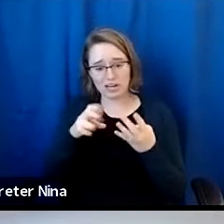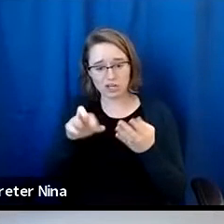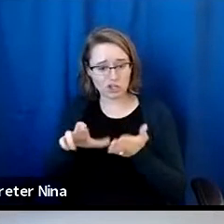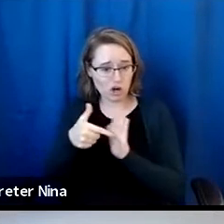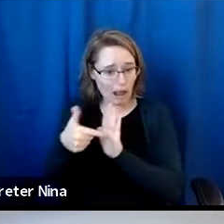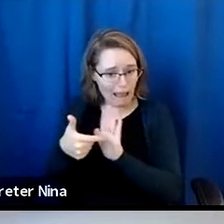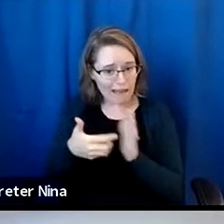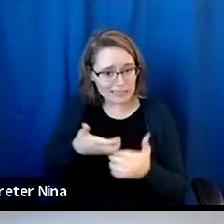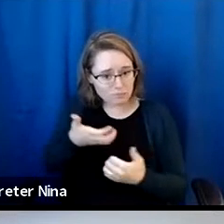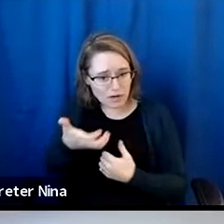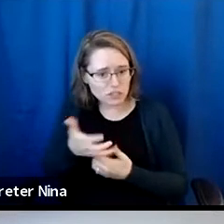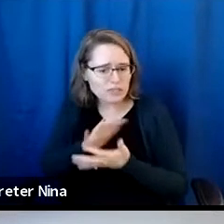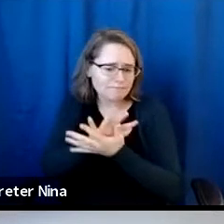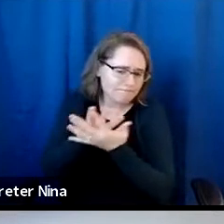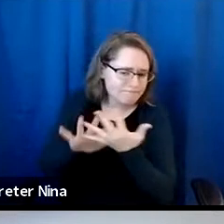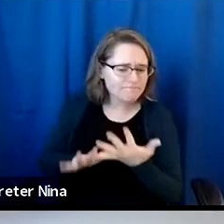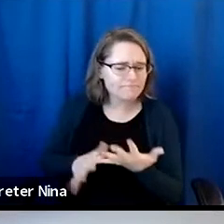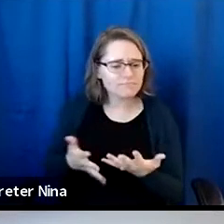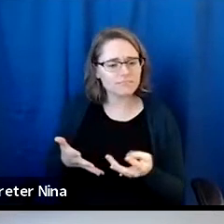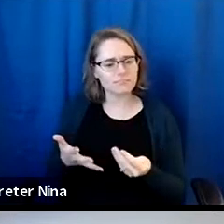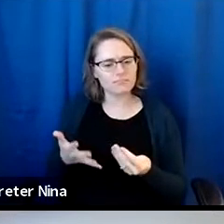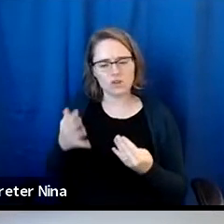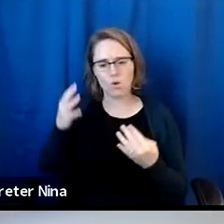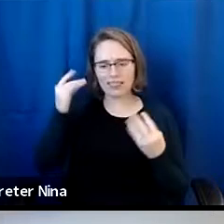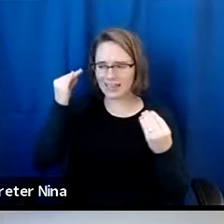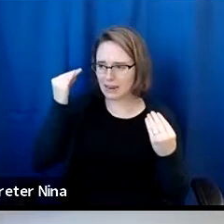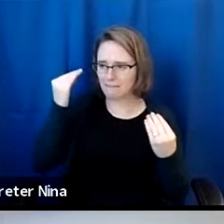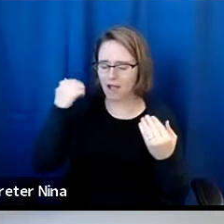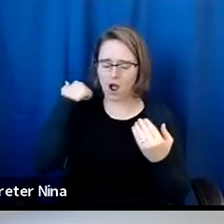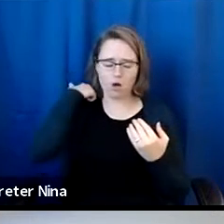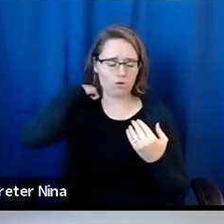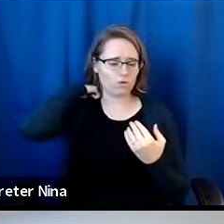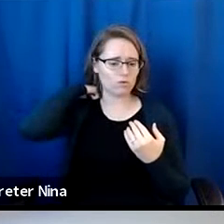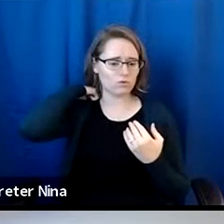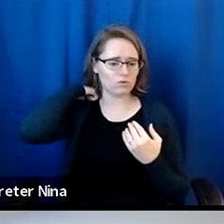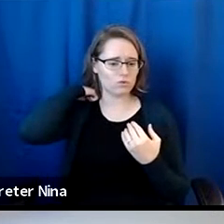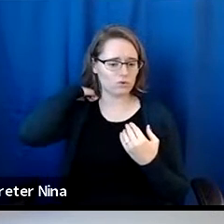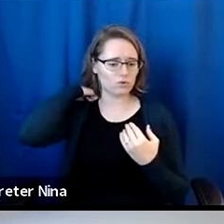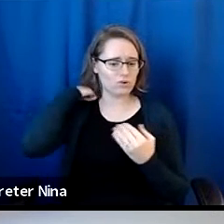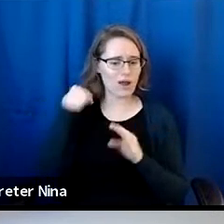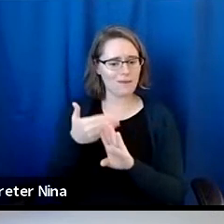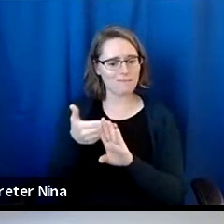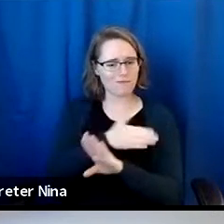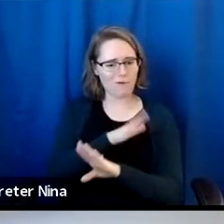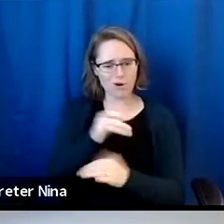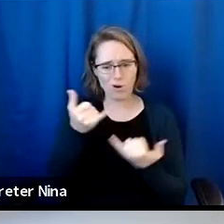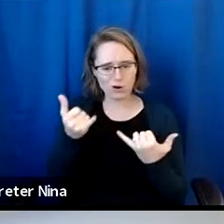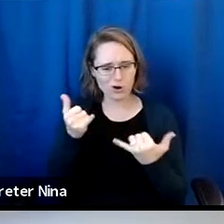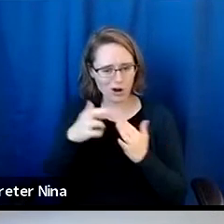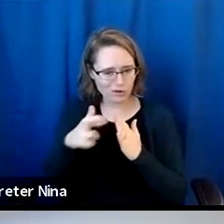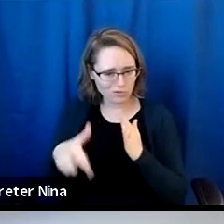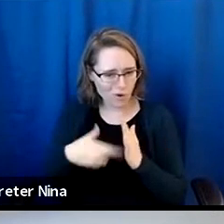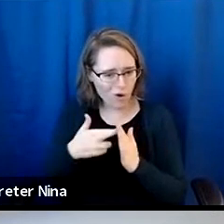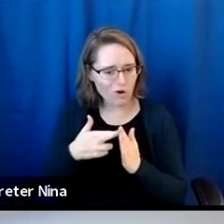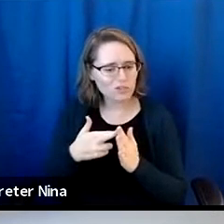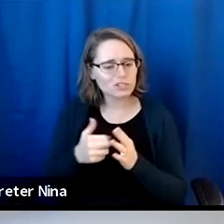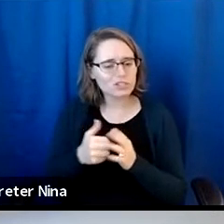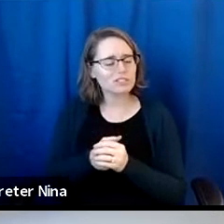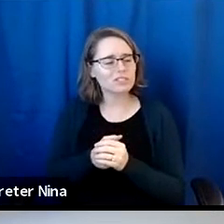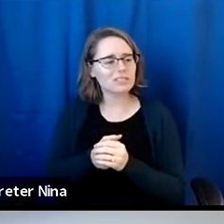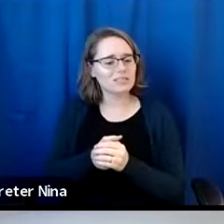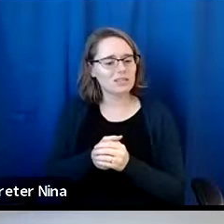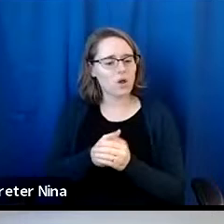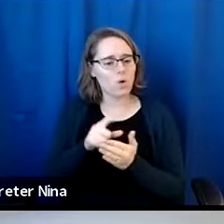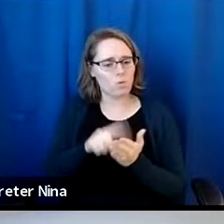on. So when you think about prior to your current roles, what have